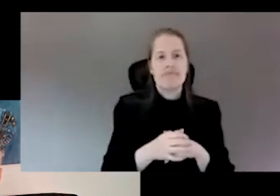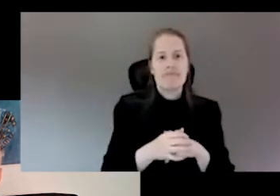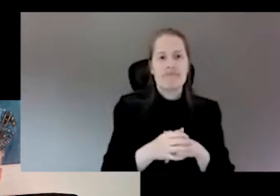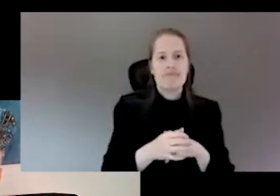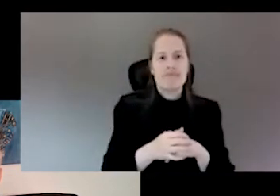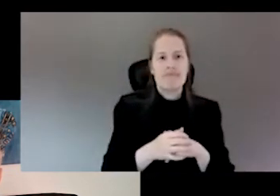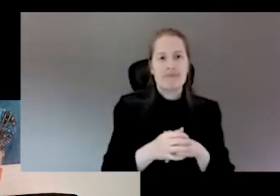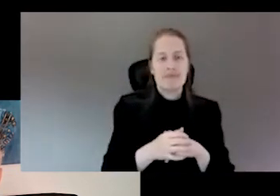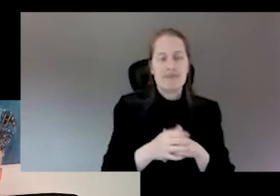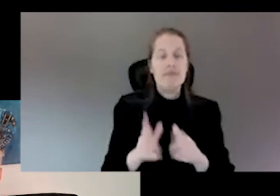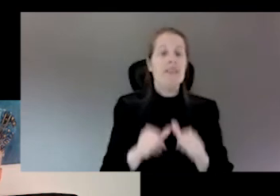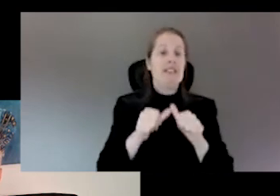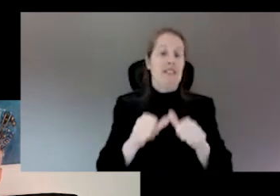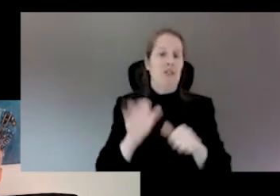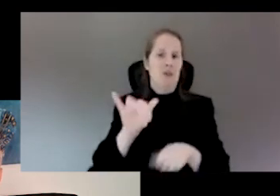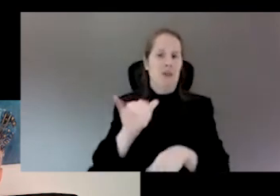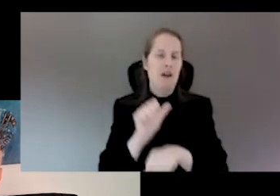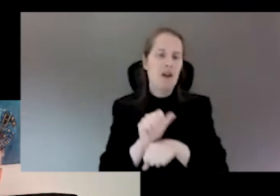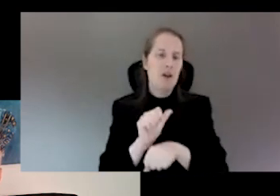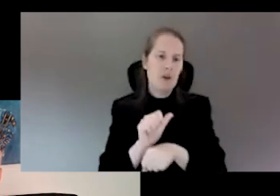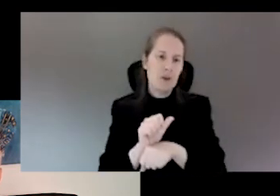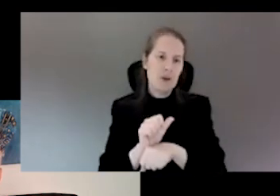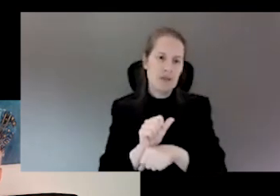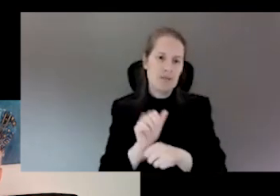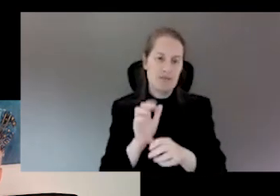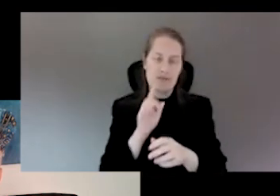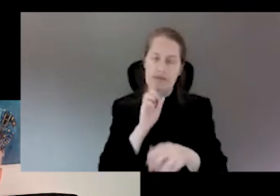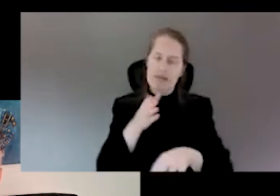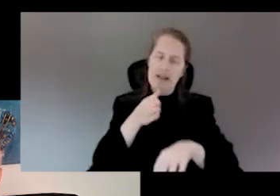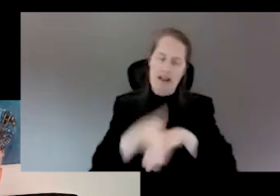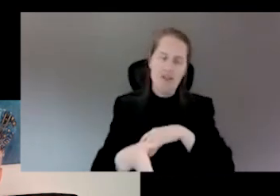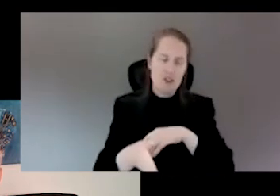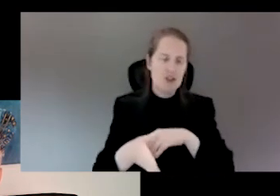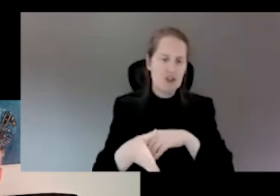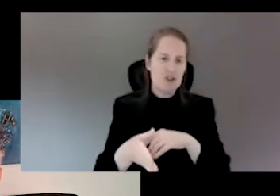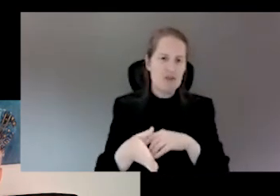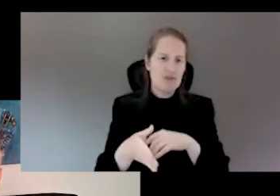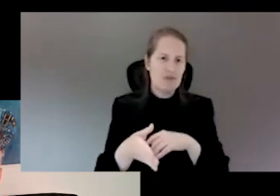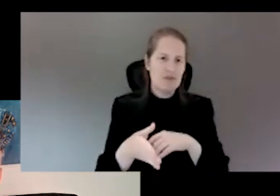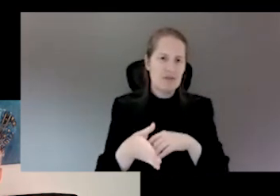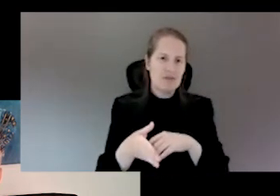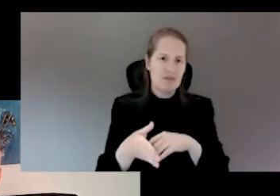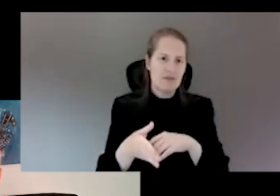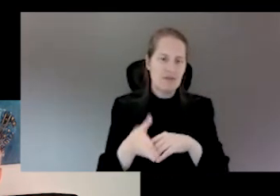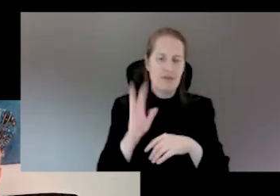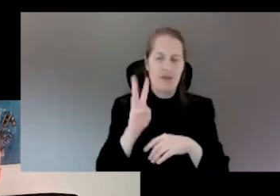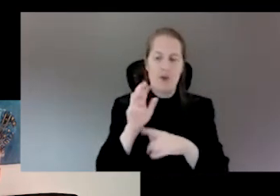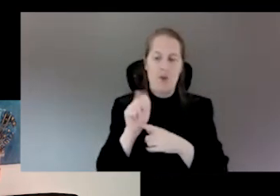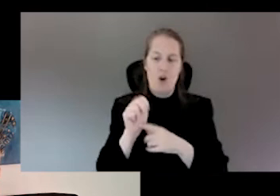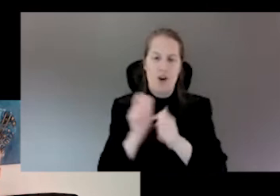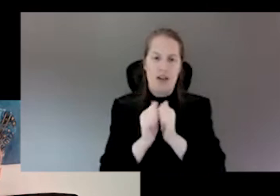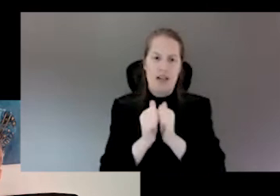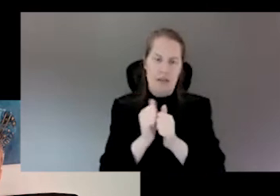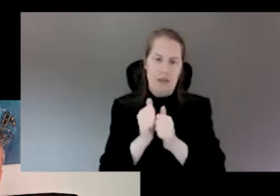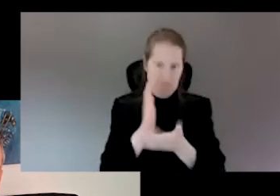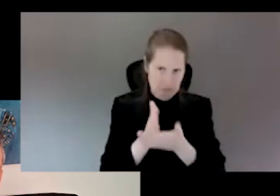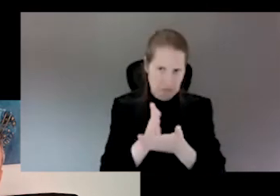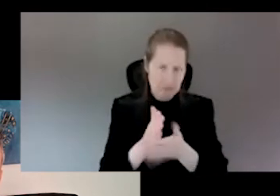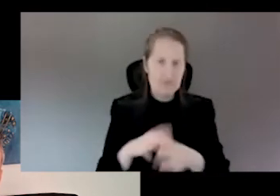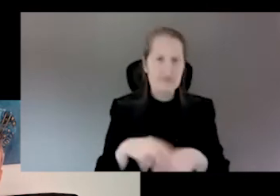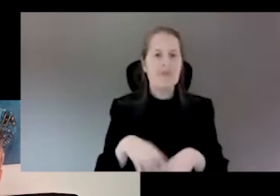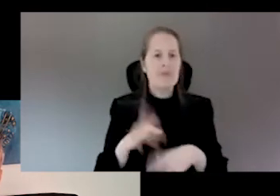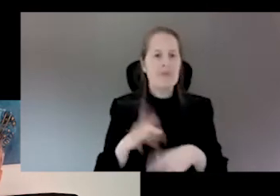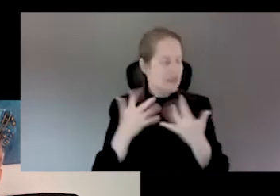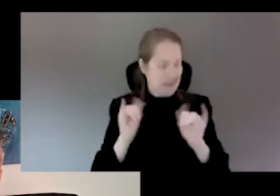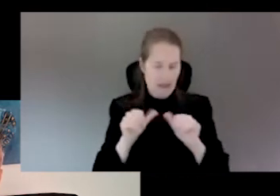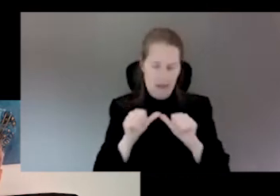continue that work even after the Warren campaign left, and continue to do